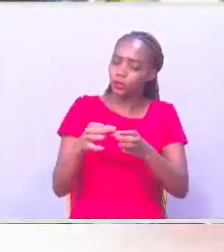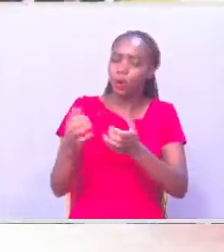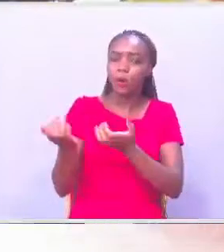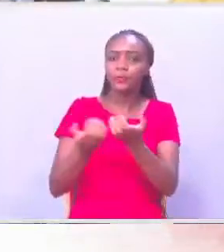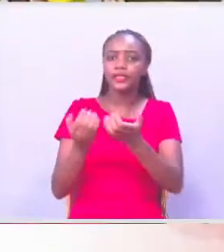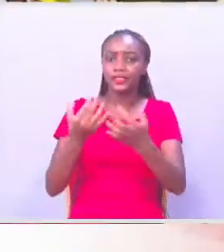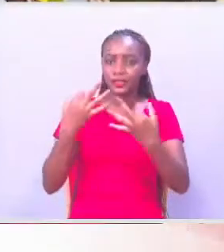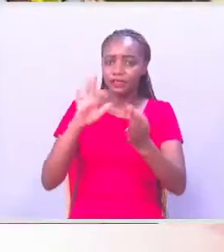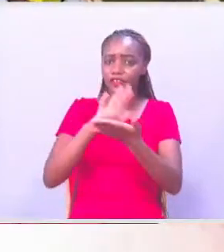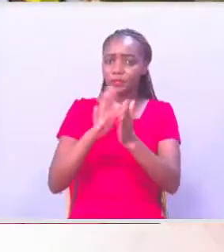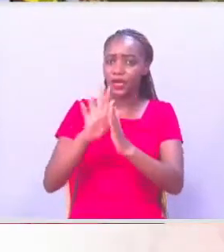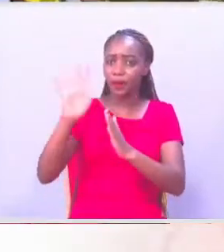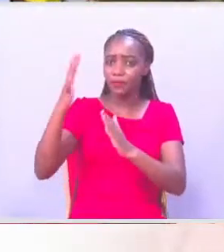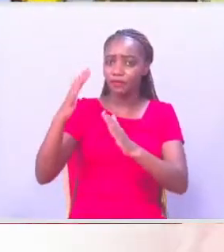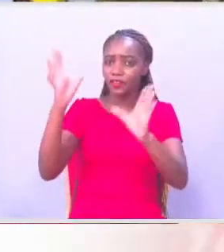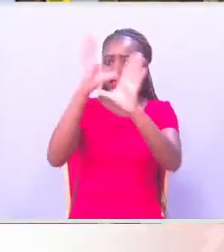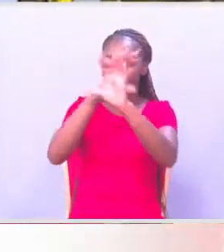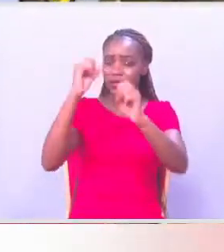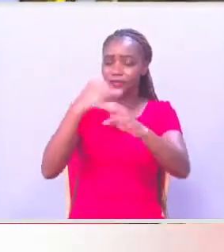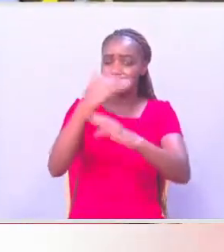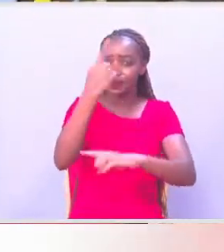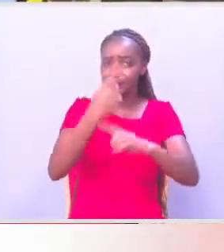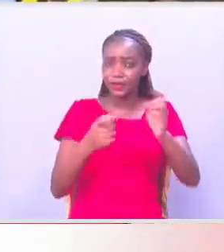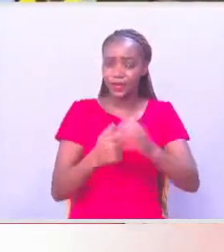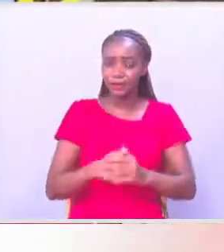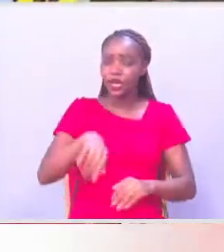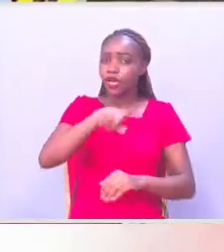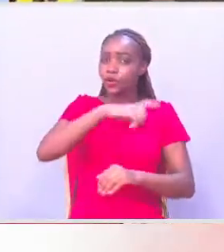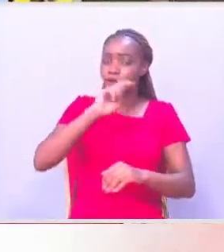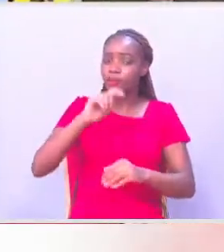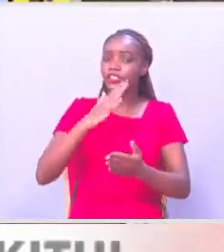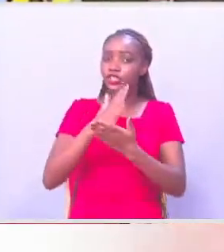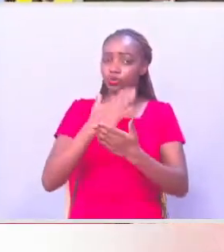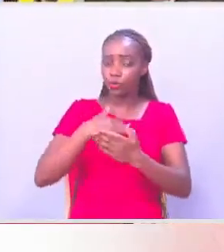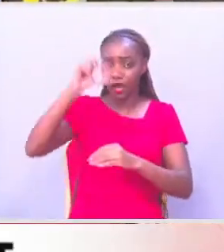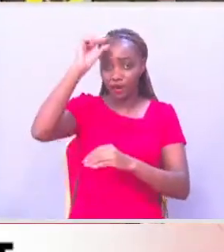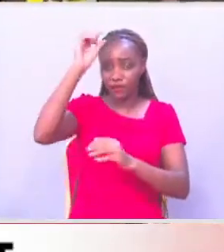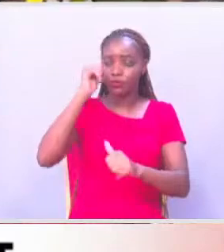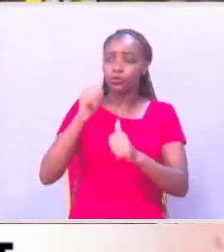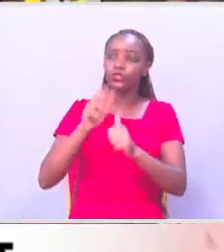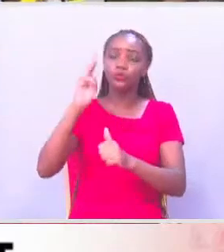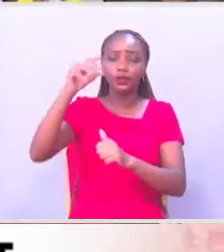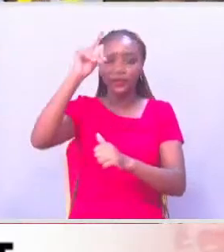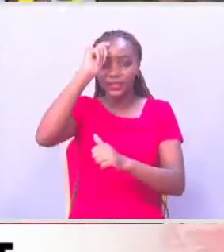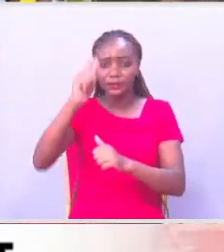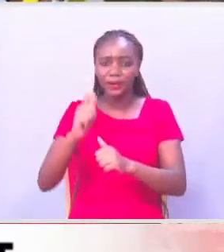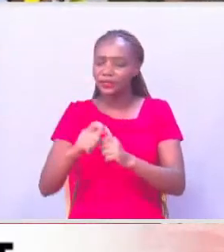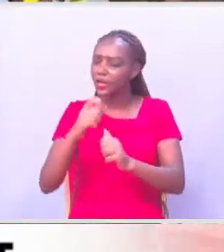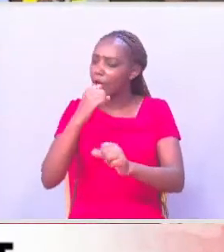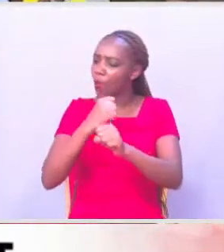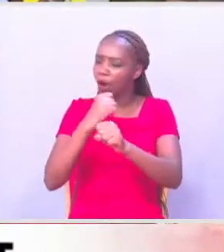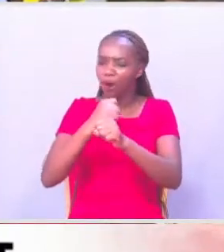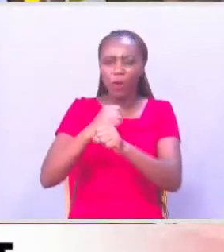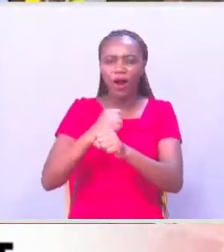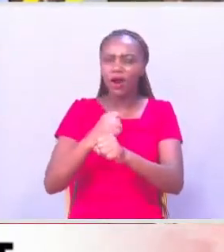next year. Lazima tuweke serikali ambayo itaheshimu kazi ya kila mtu. Hata kazi ya